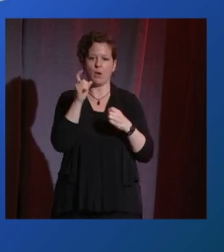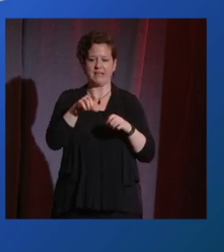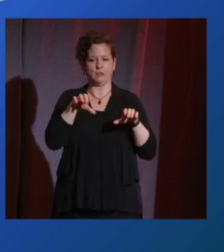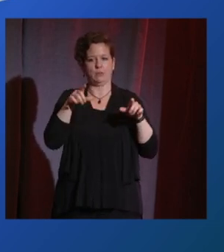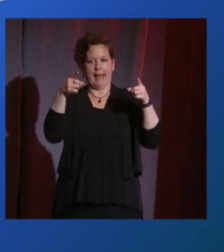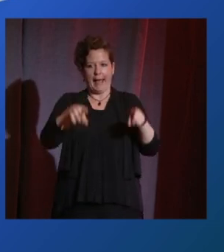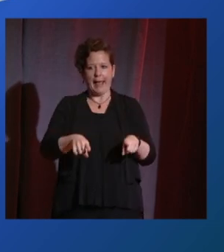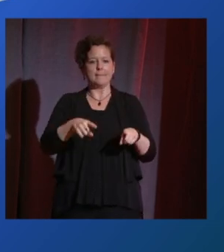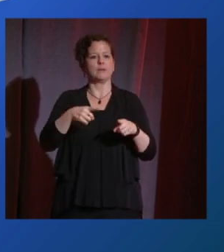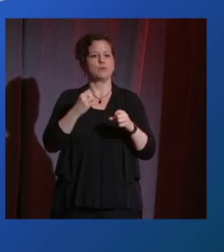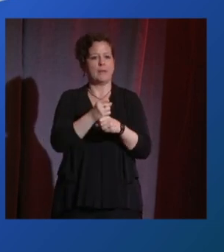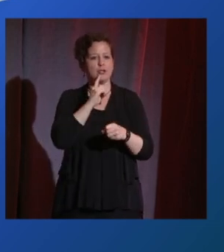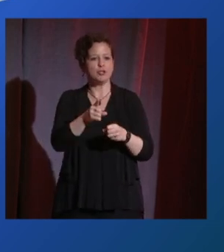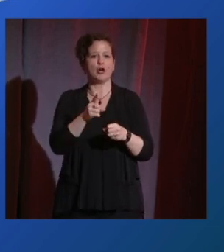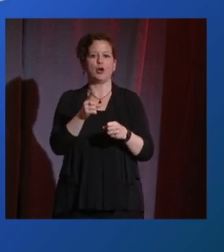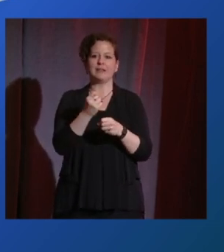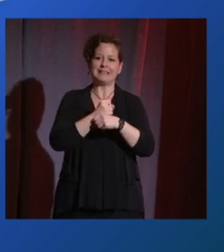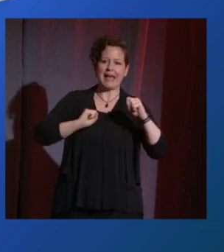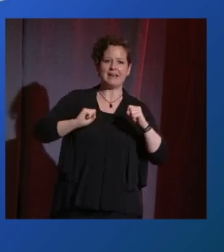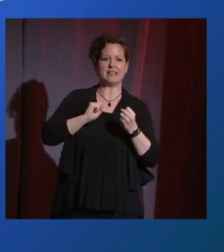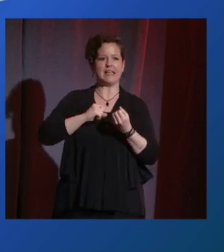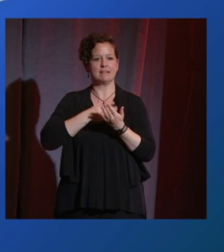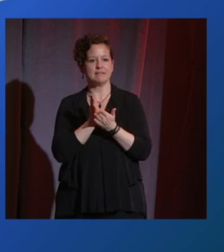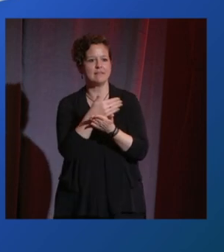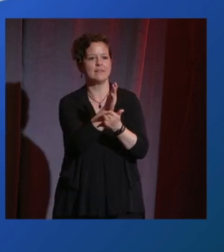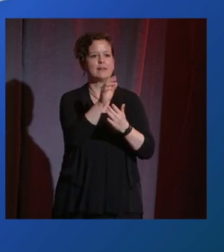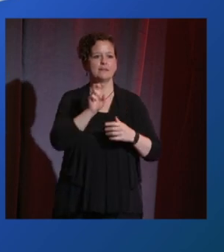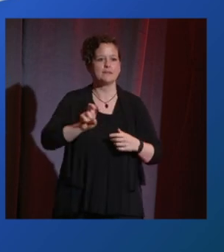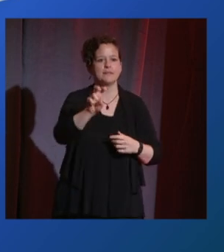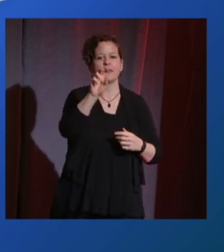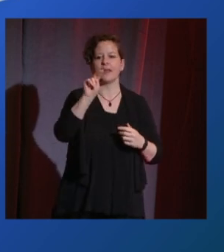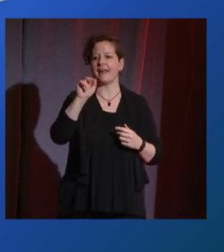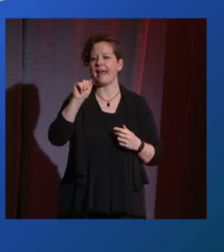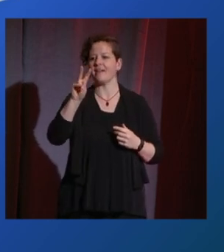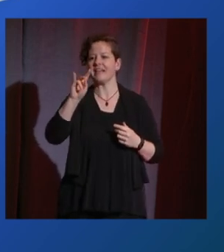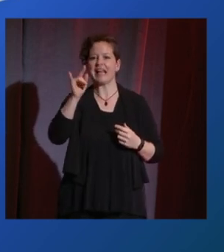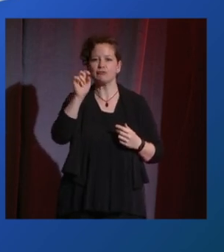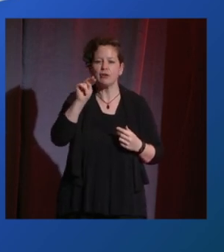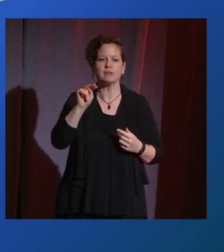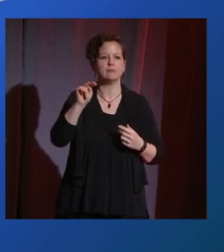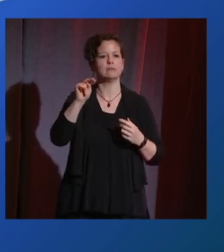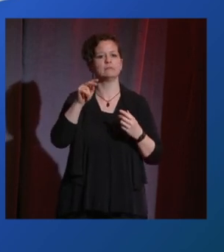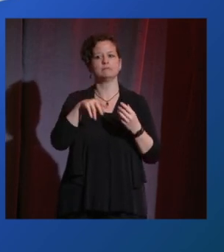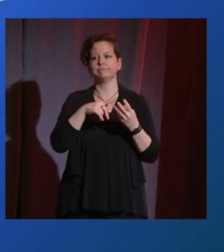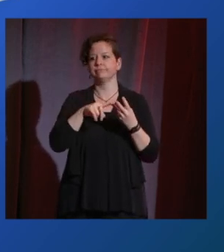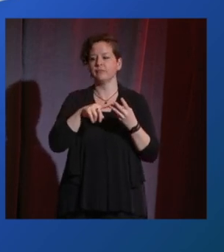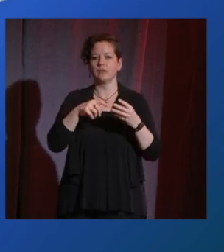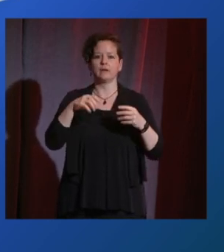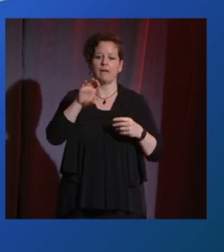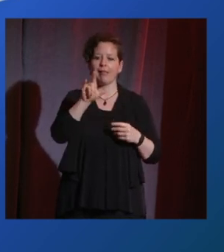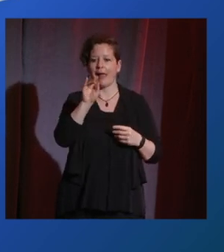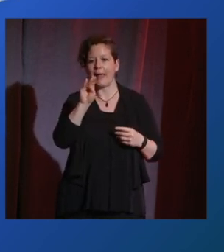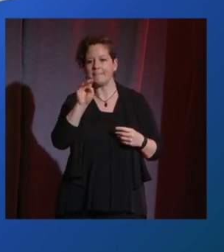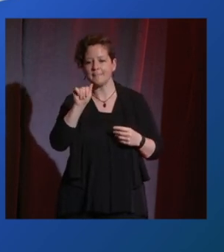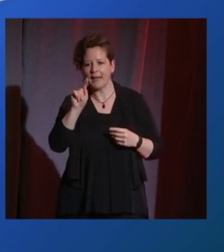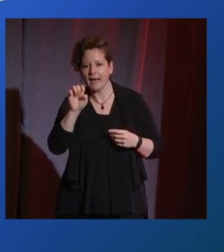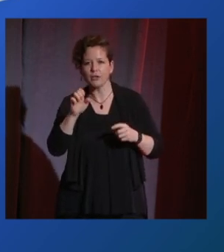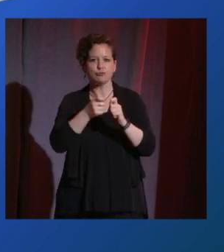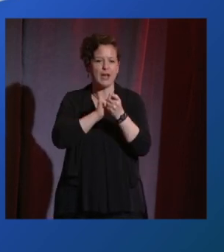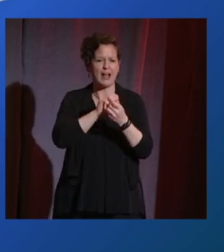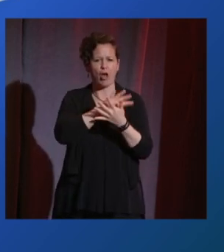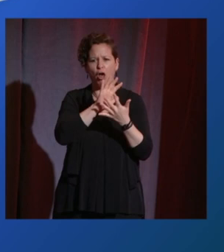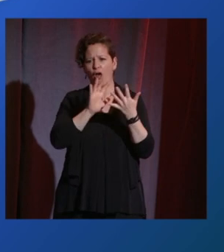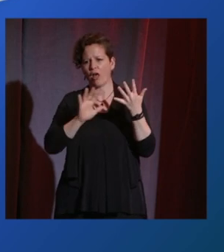of navigation and just to um ensure climate change effects and really address all those